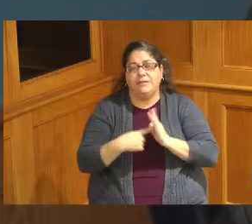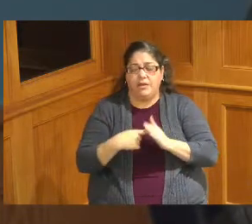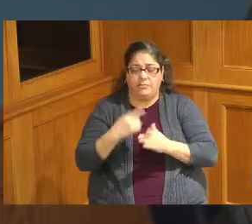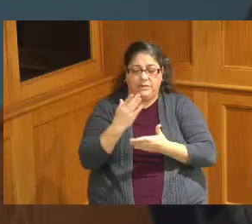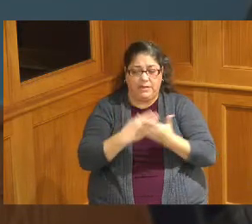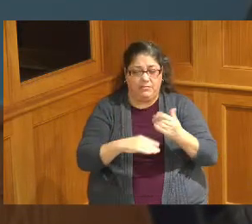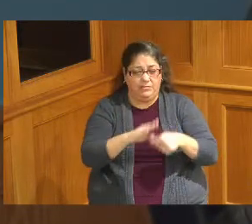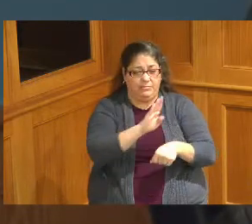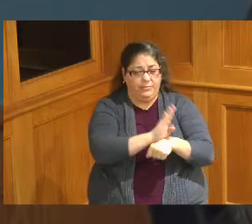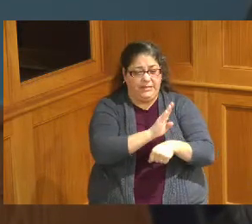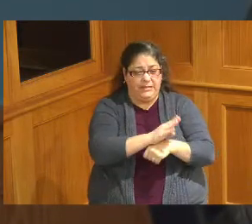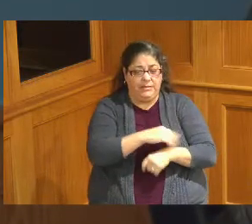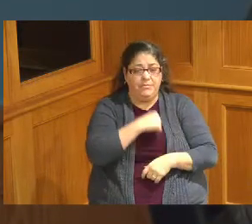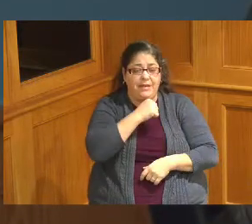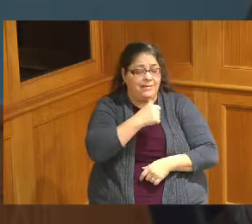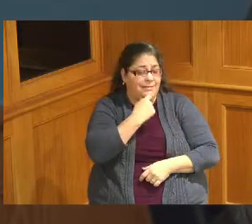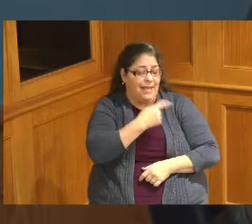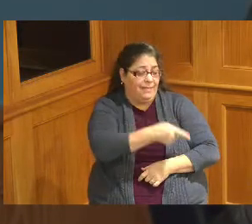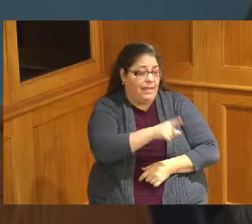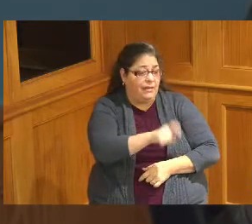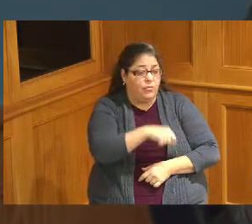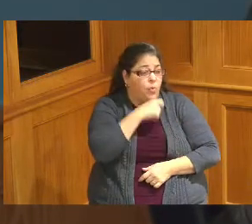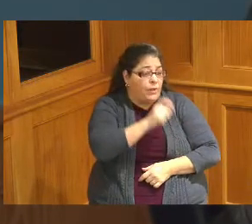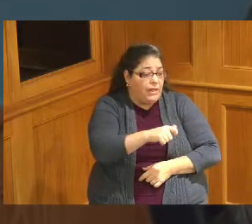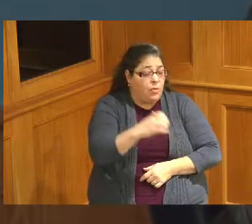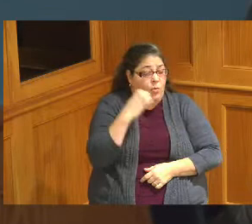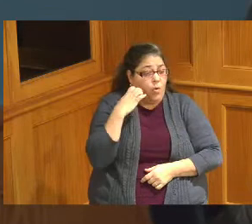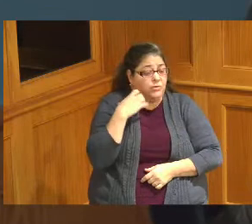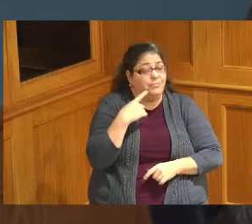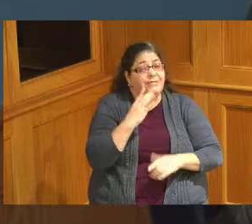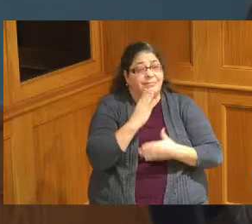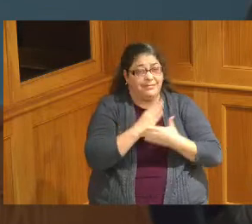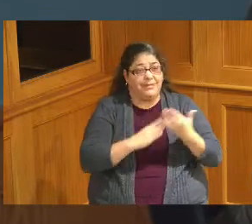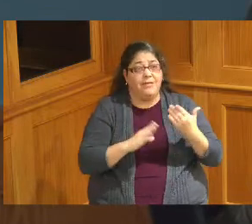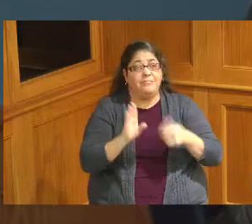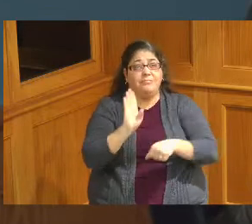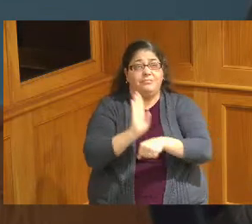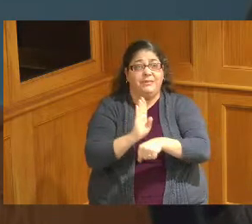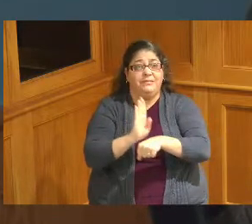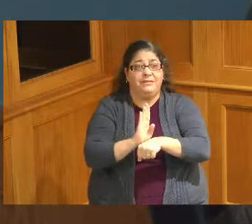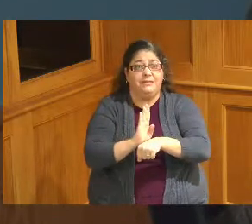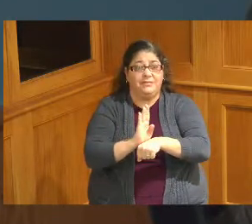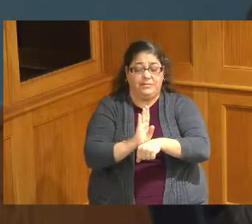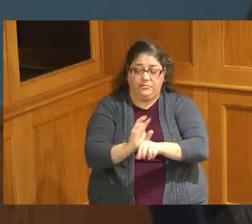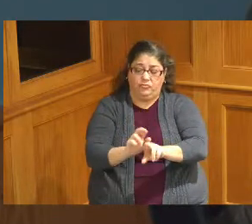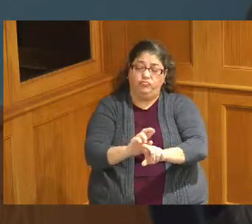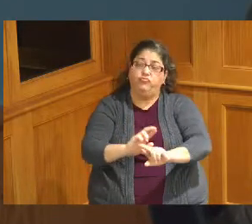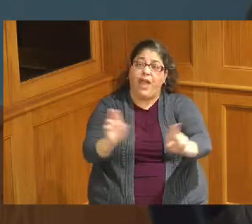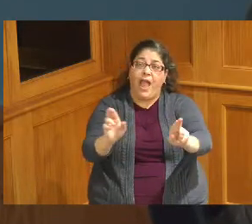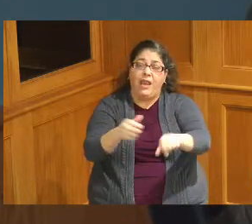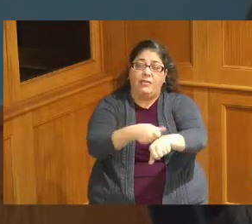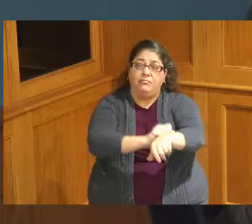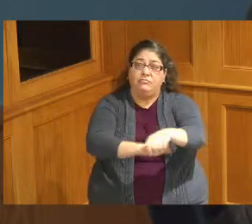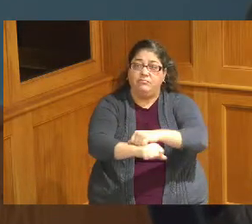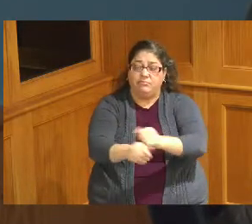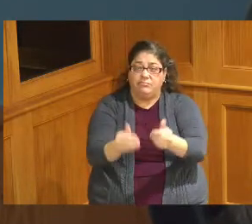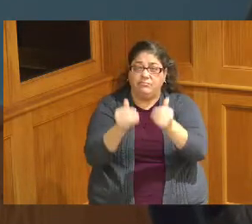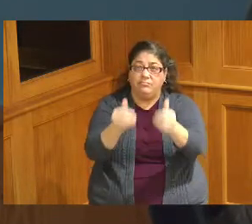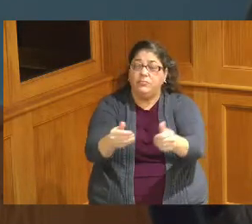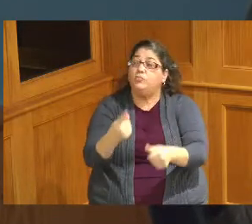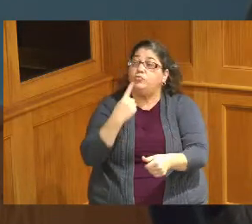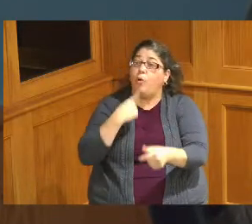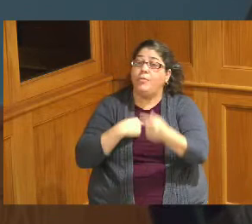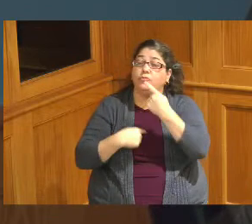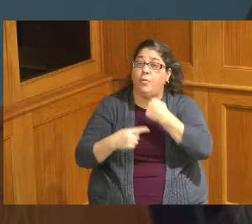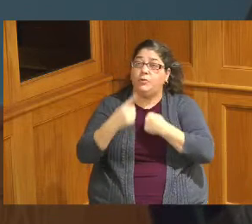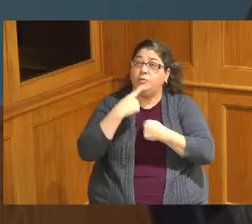need not saying they don't need the coaching, but there are some businesses that are ready to get moving. So after you've told me what to do, how